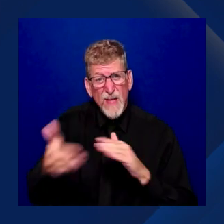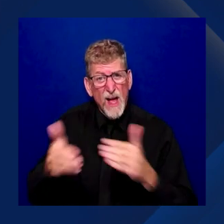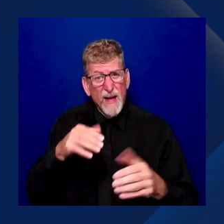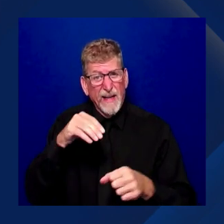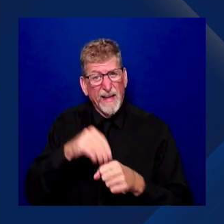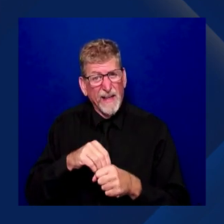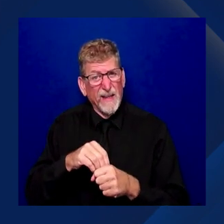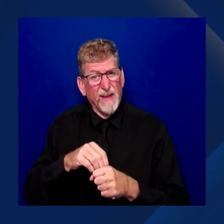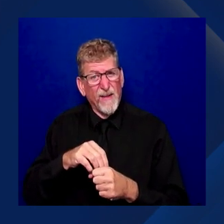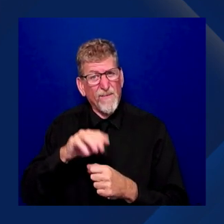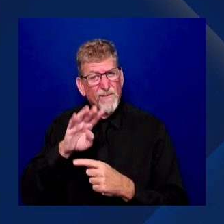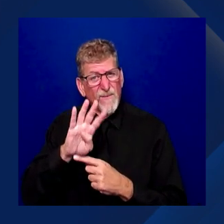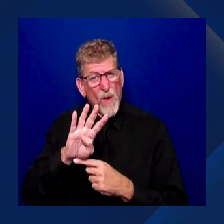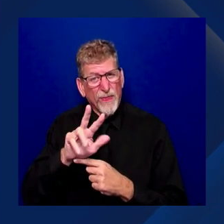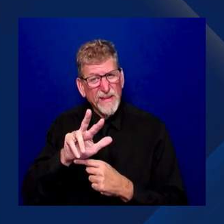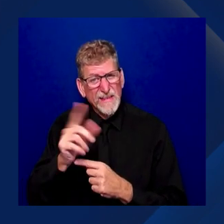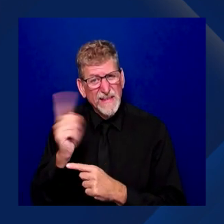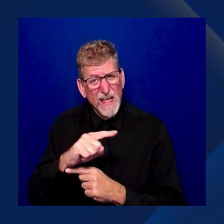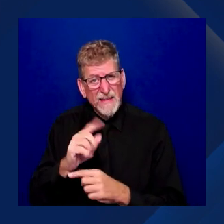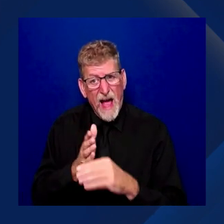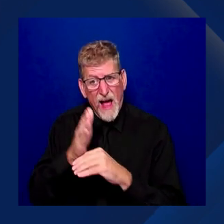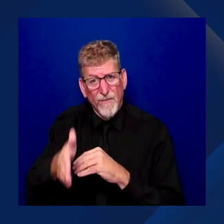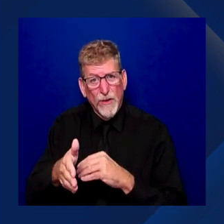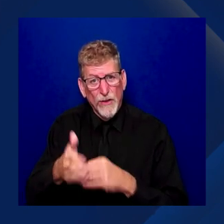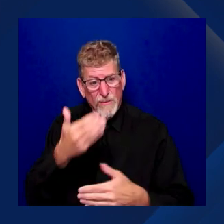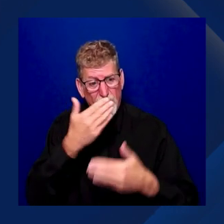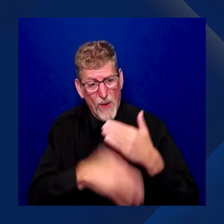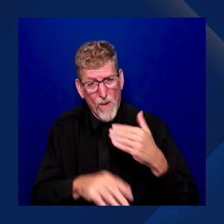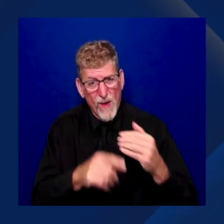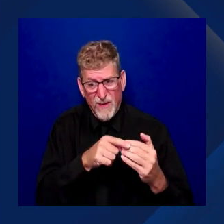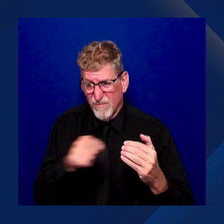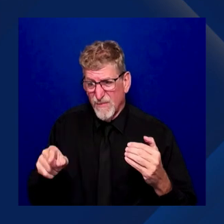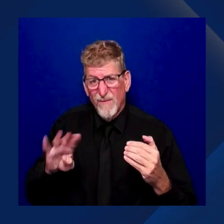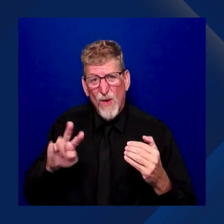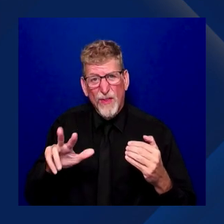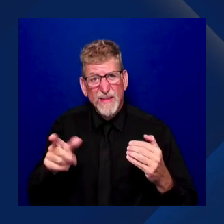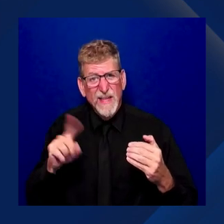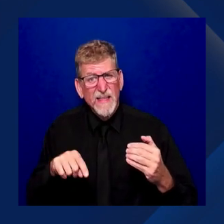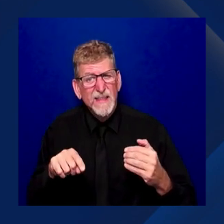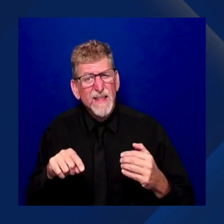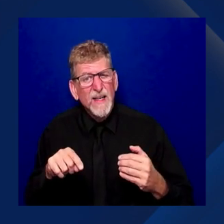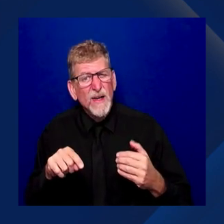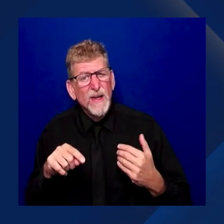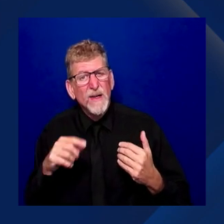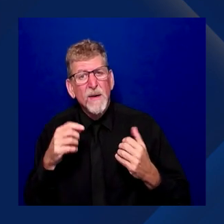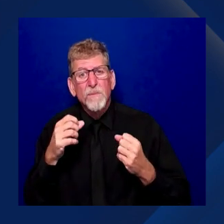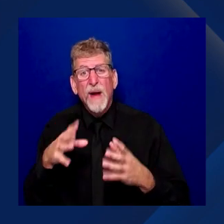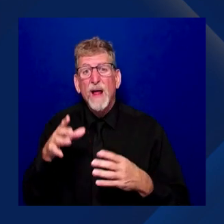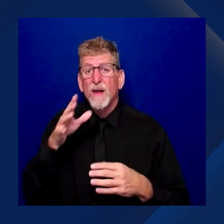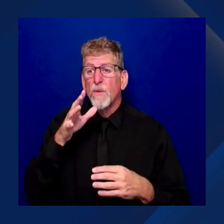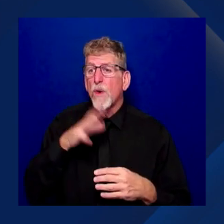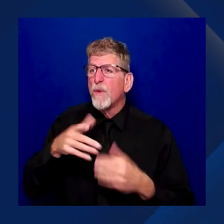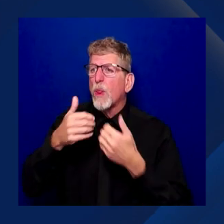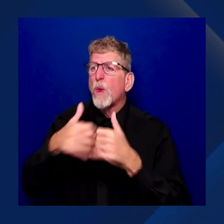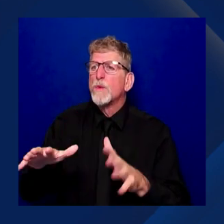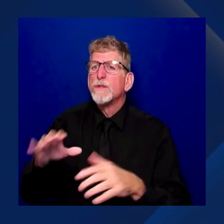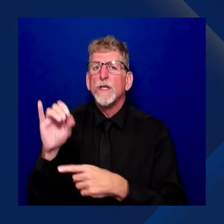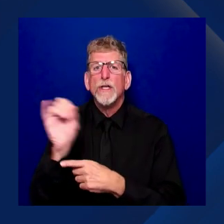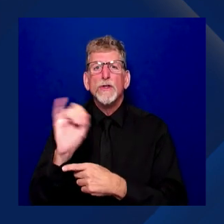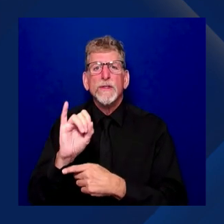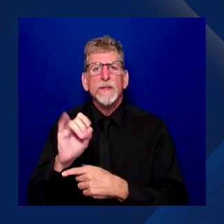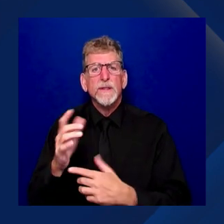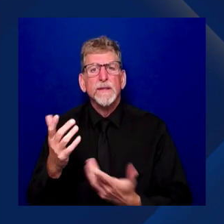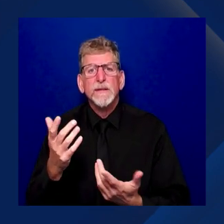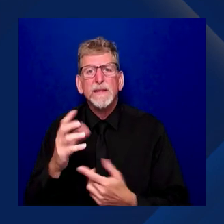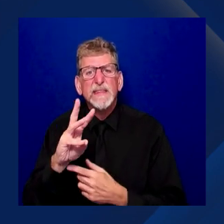birth. However, many women lose their insurance coverage after 60 days and are unable to get needed treatment and medication. This crisis is